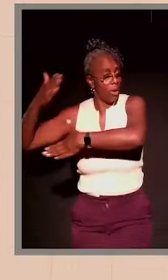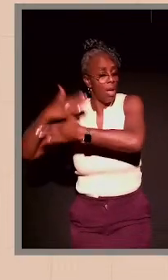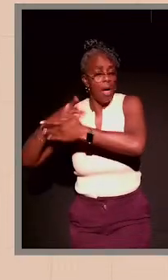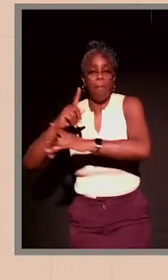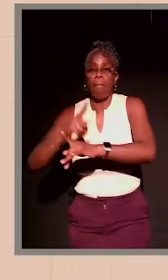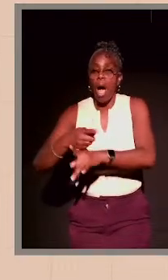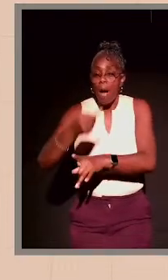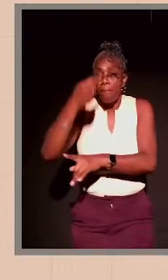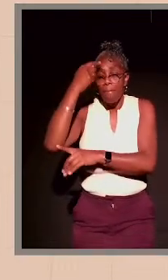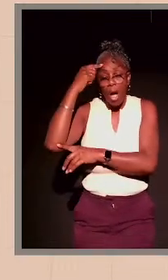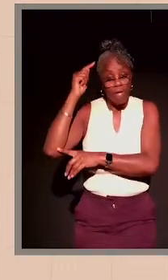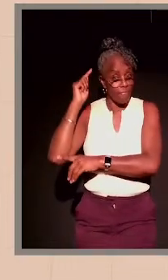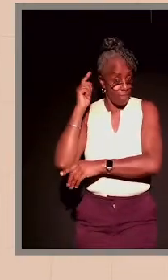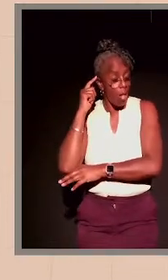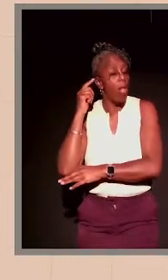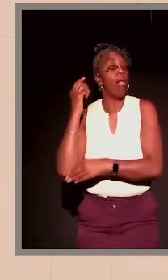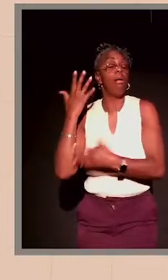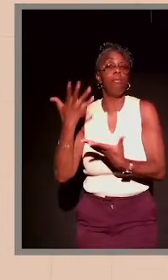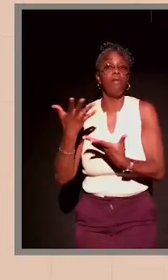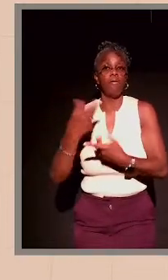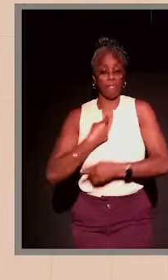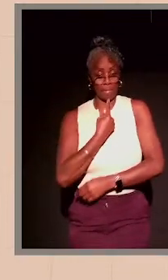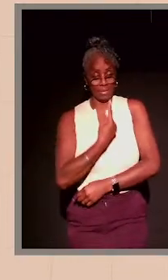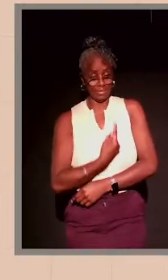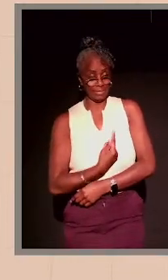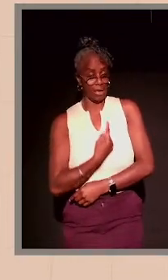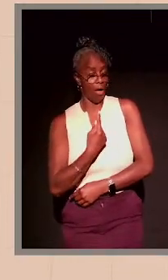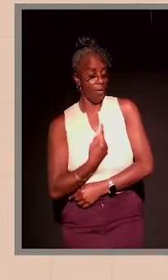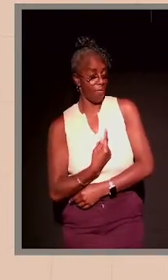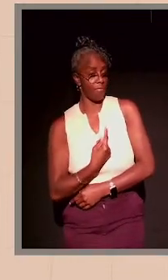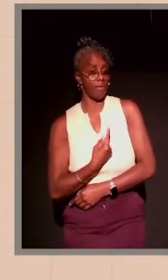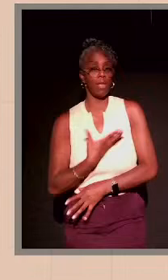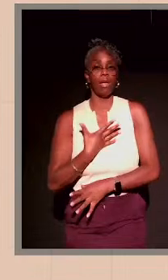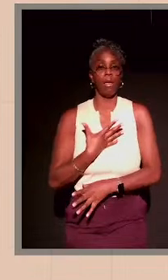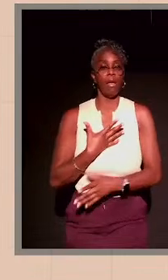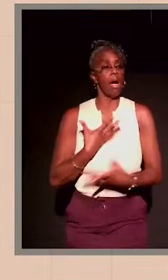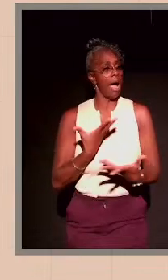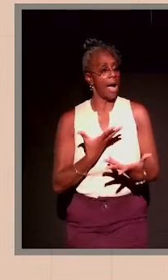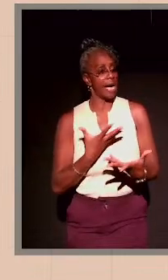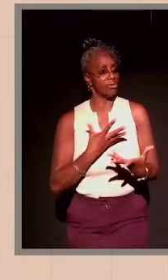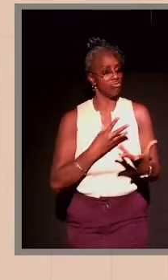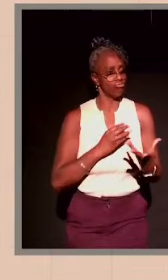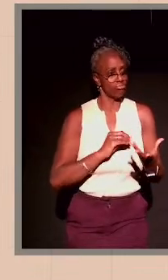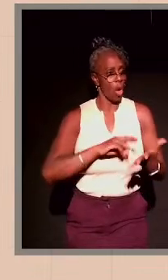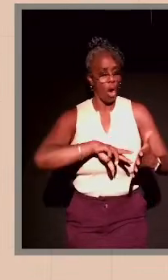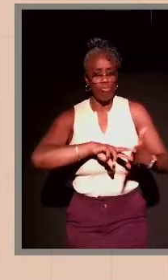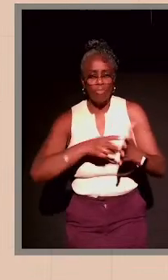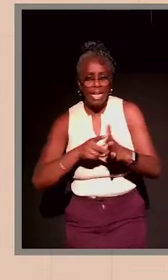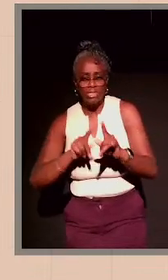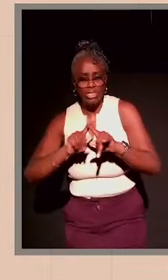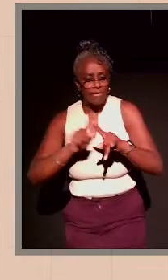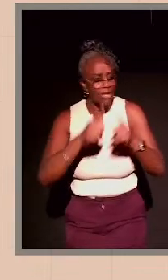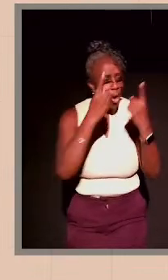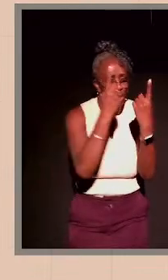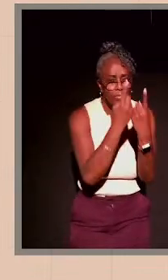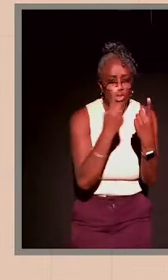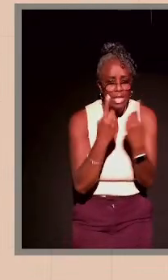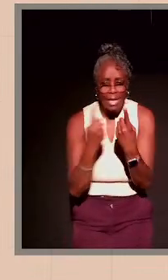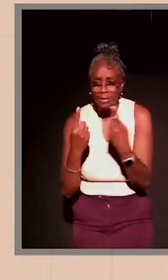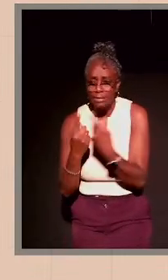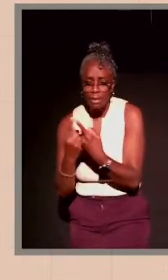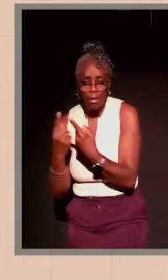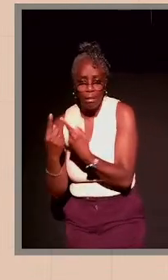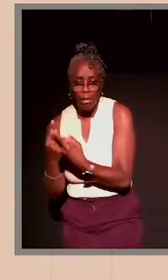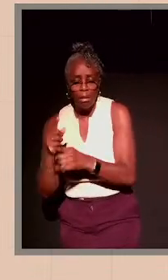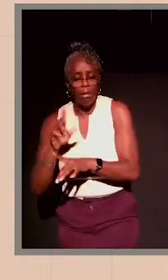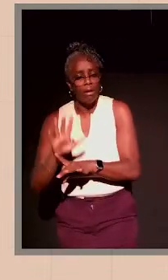about how I position and arrange the various objects so that related